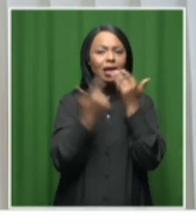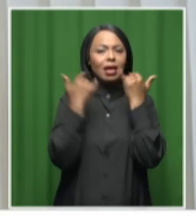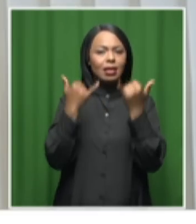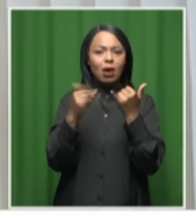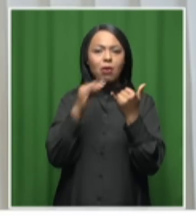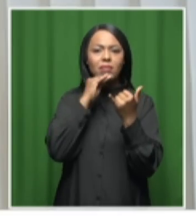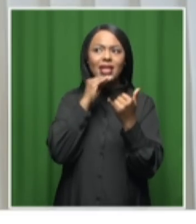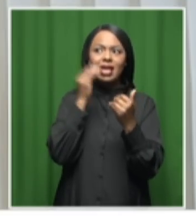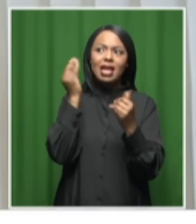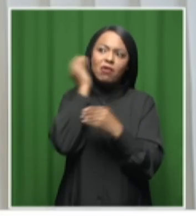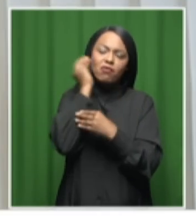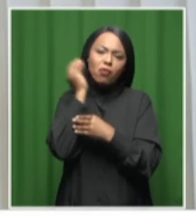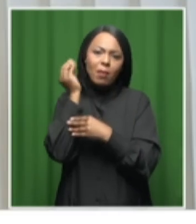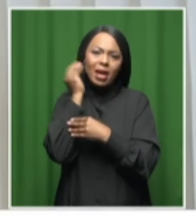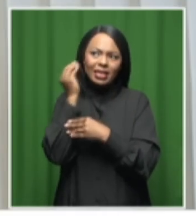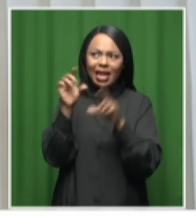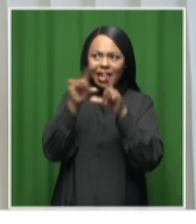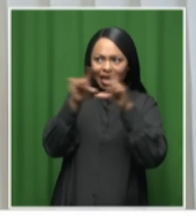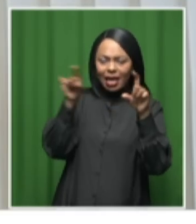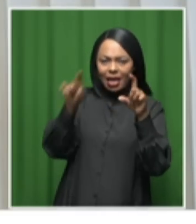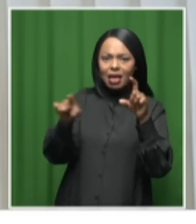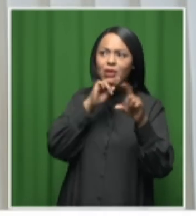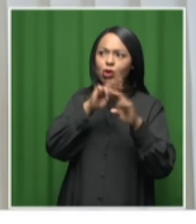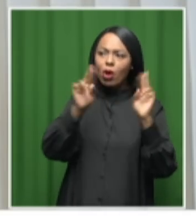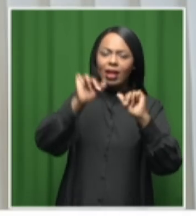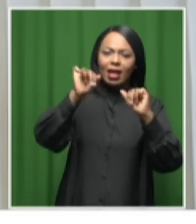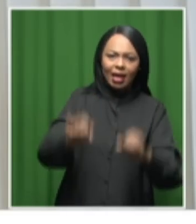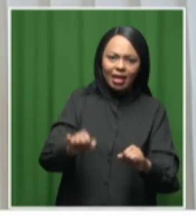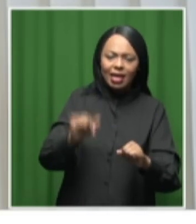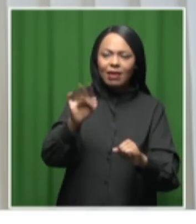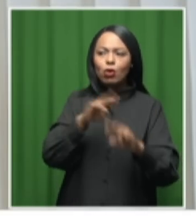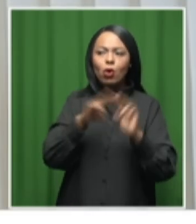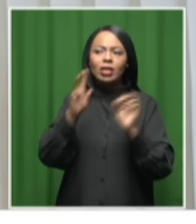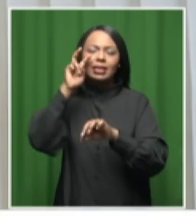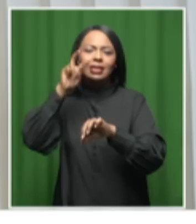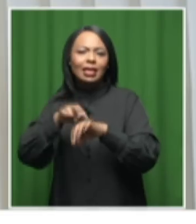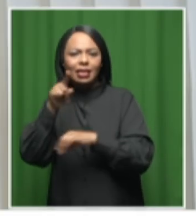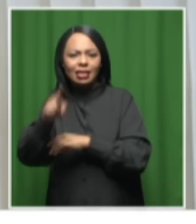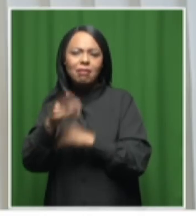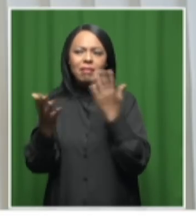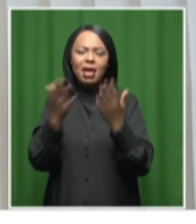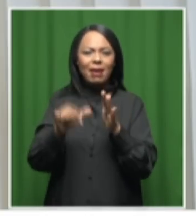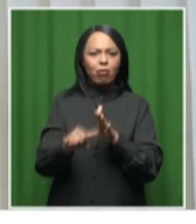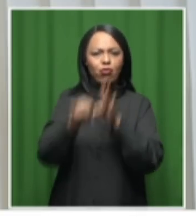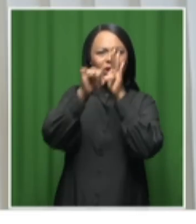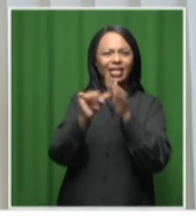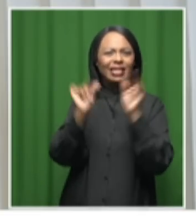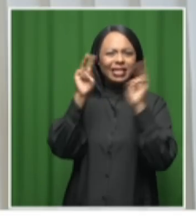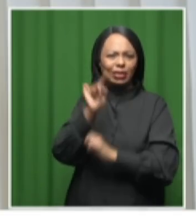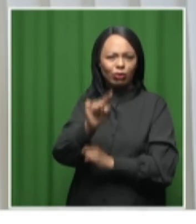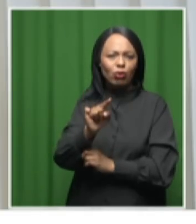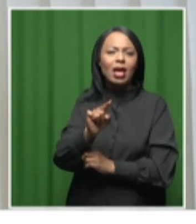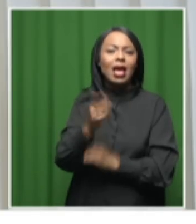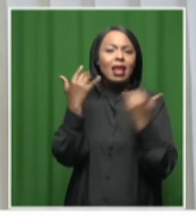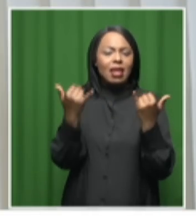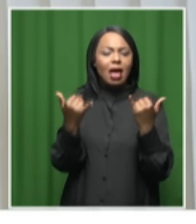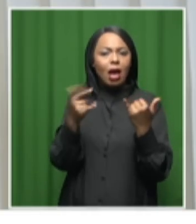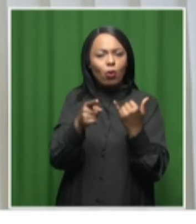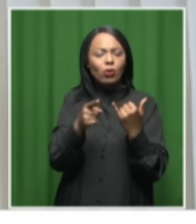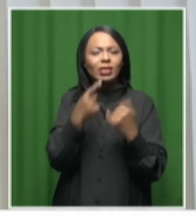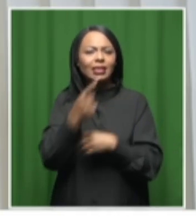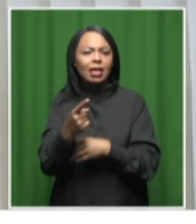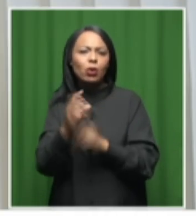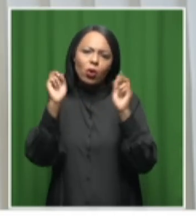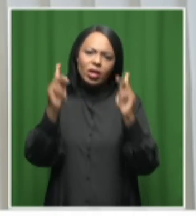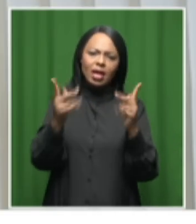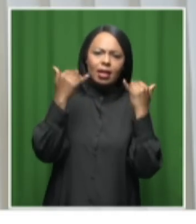such an important clause if they didn't see the need of that clause being inserted. So it simply says, in instances where